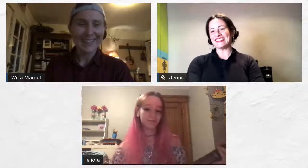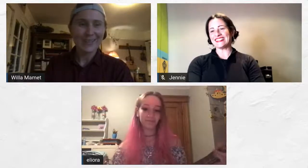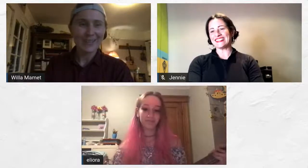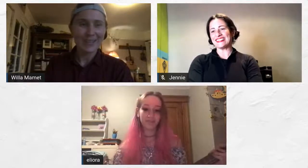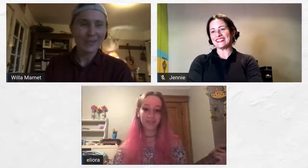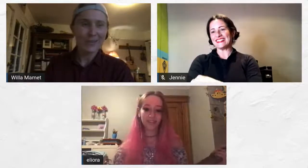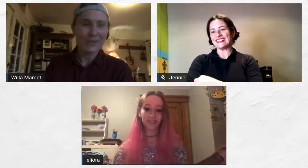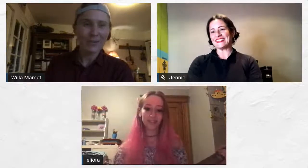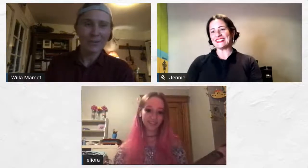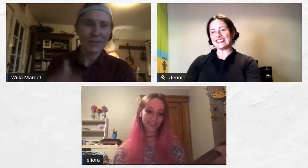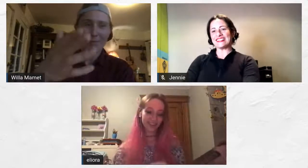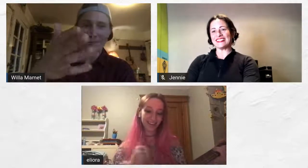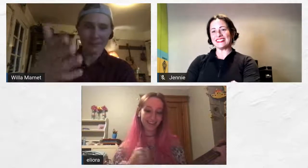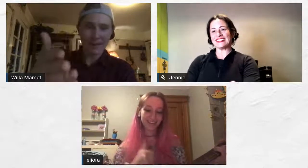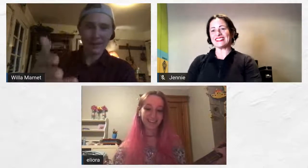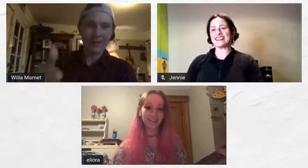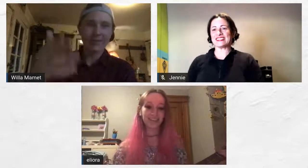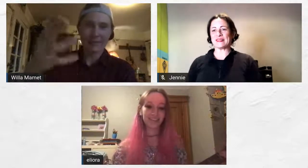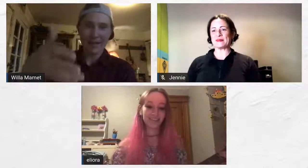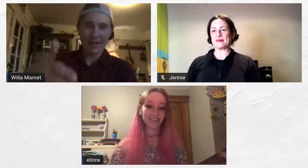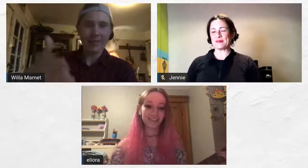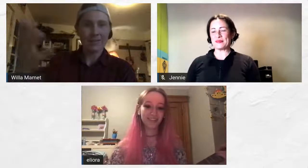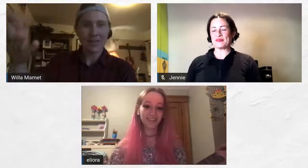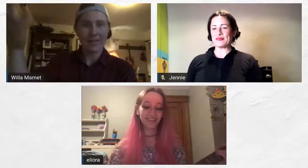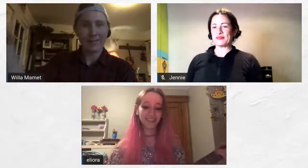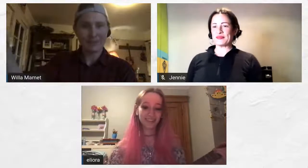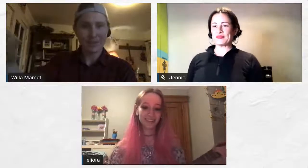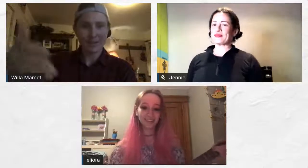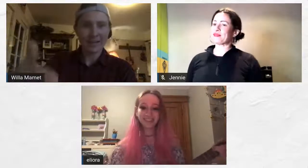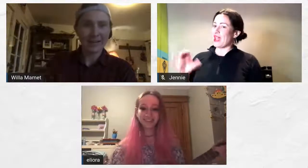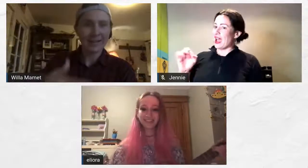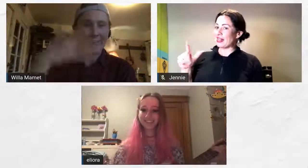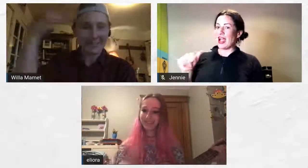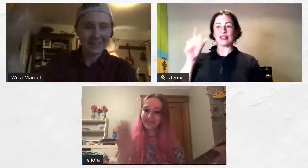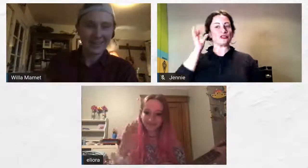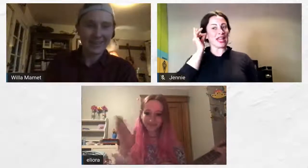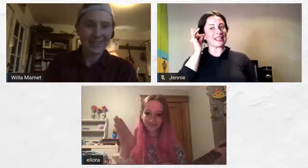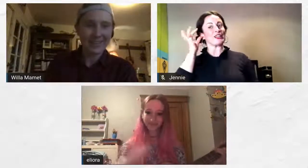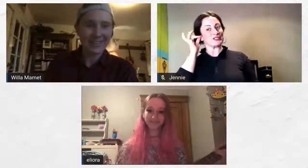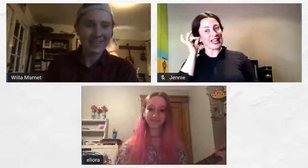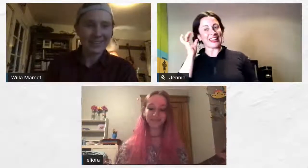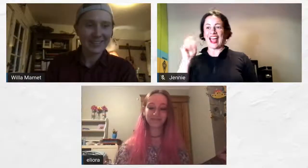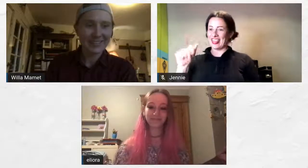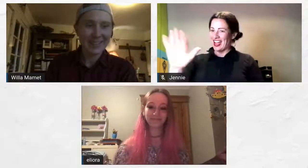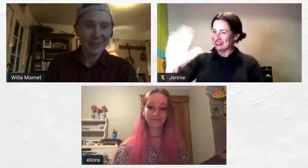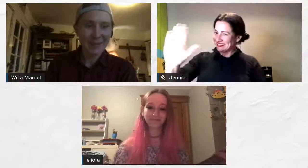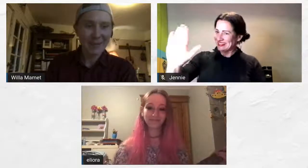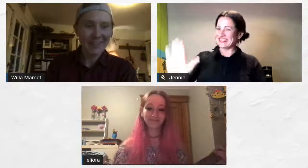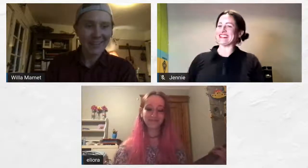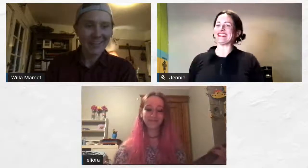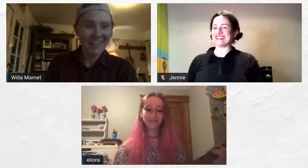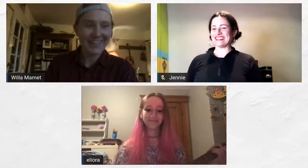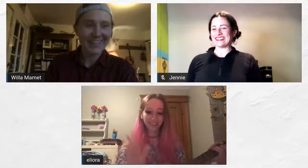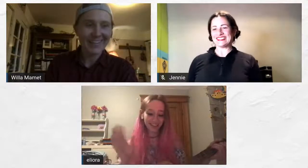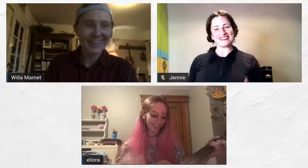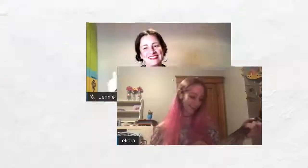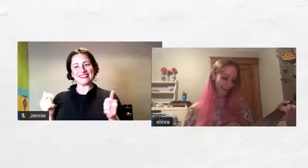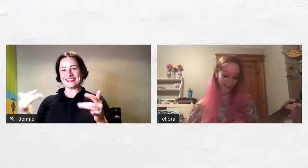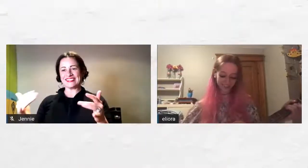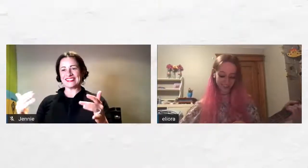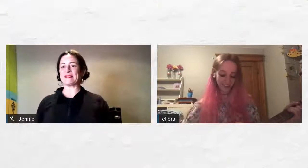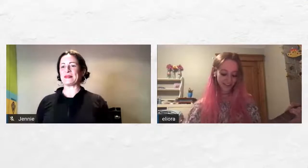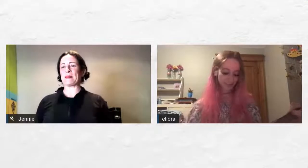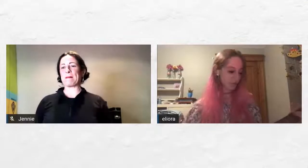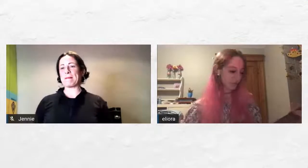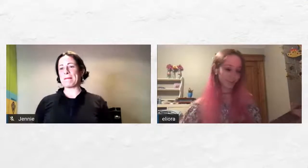Yeah. That's so cool. Well, Ella, Jenny, Ella, and take it away. Huh, all